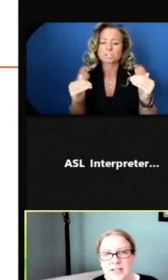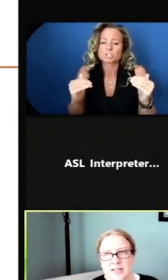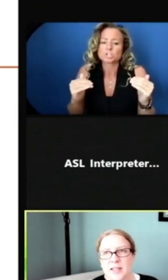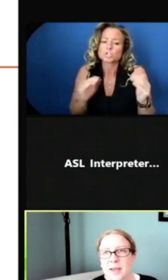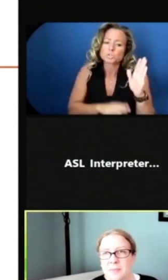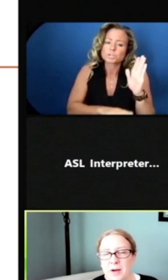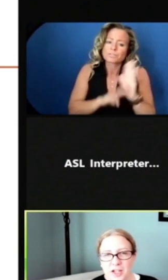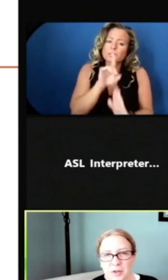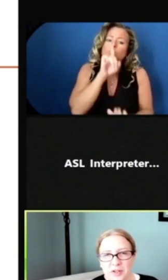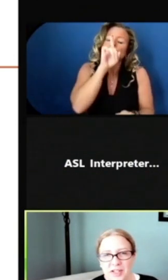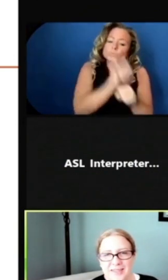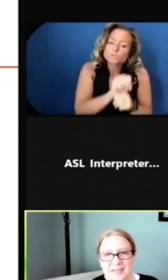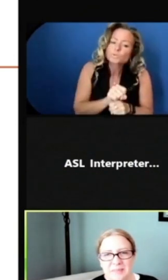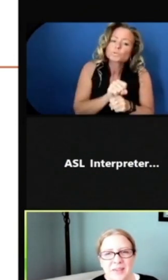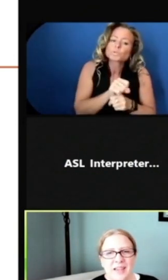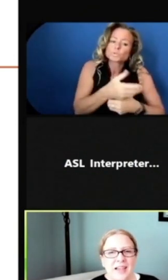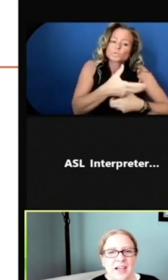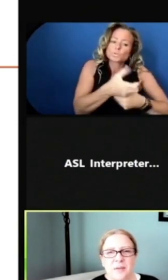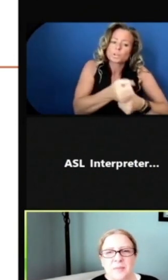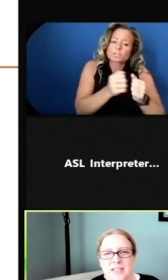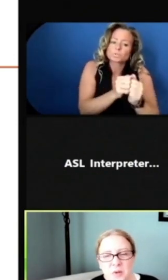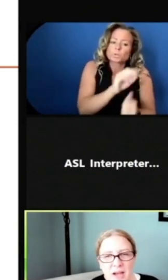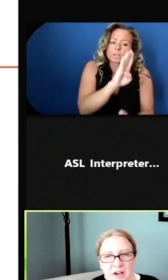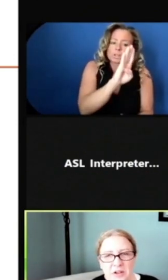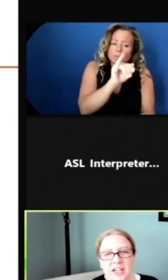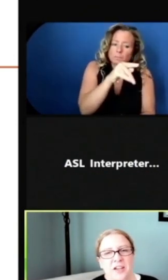real trust in BIPOC communities.